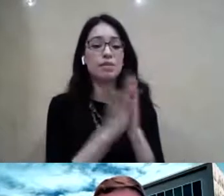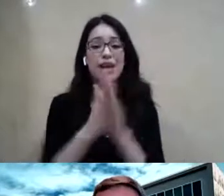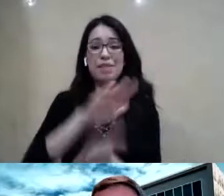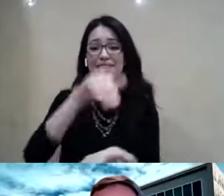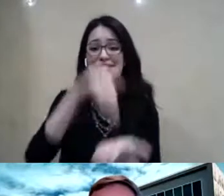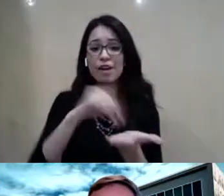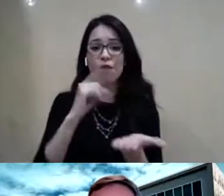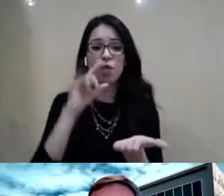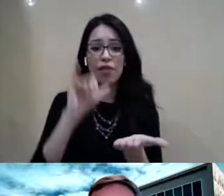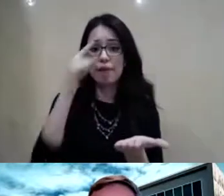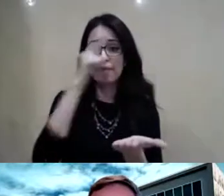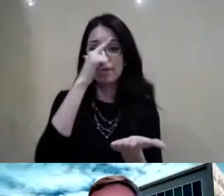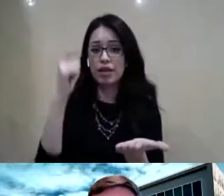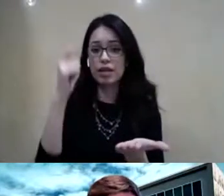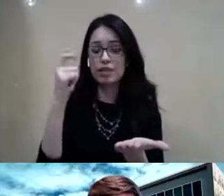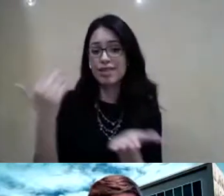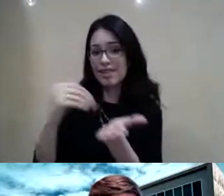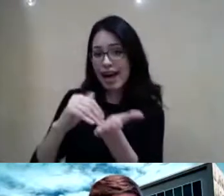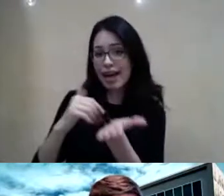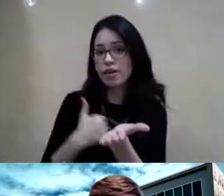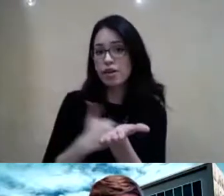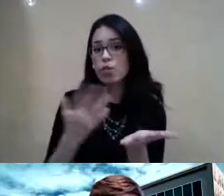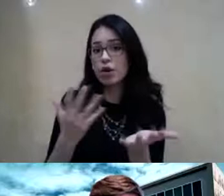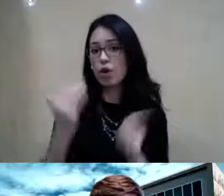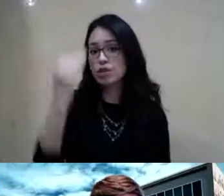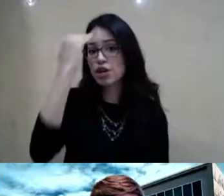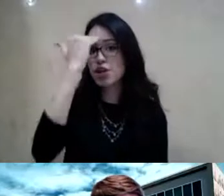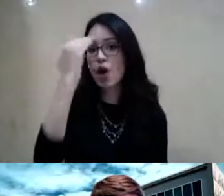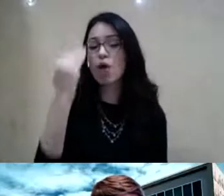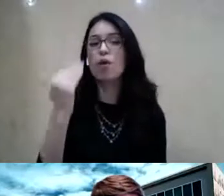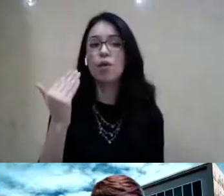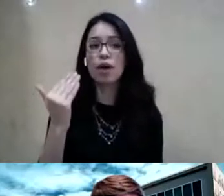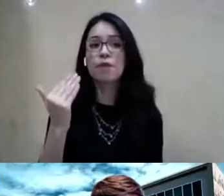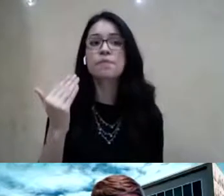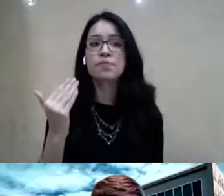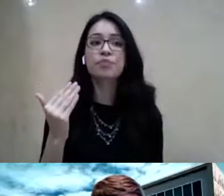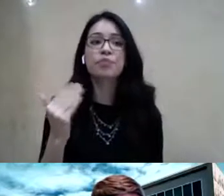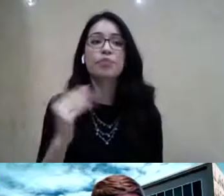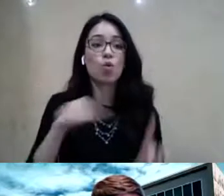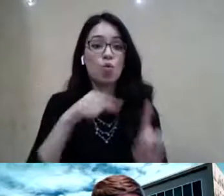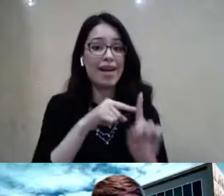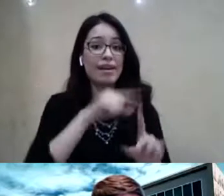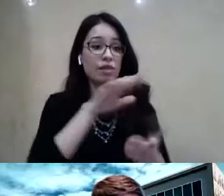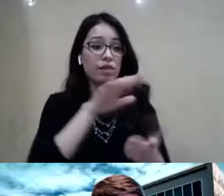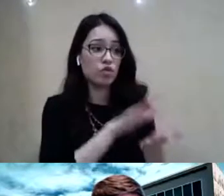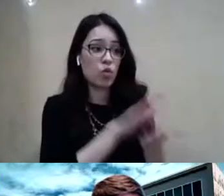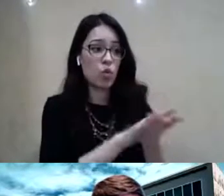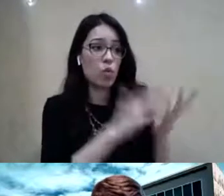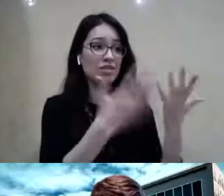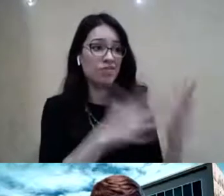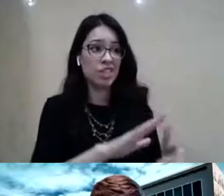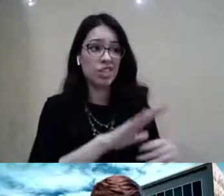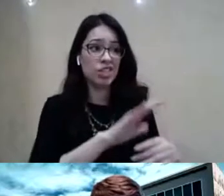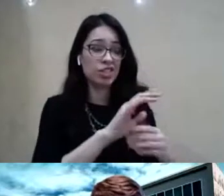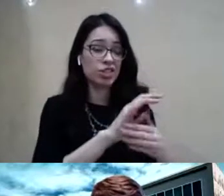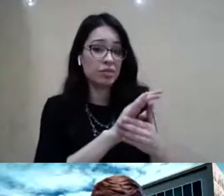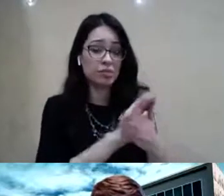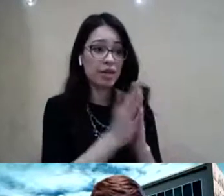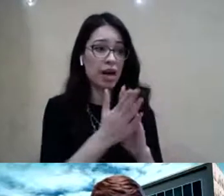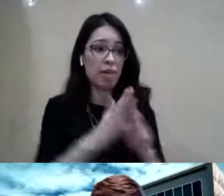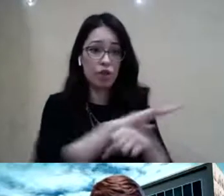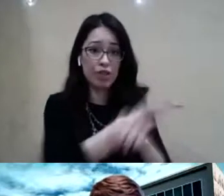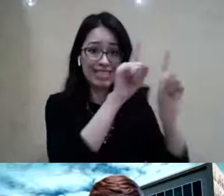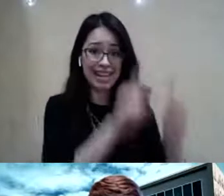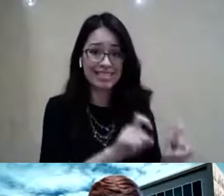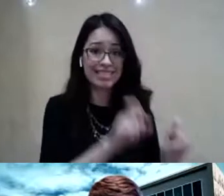want to know who on a school campus has been tested, hopefully everybody, who on a school campus has been